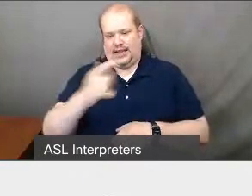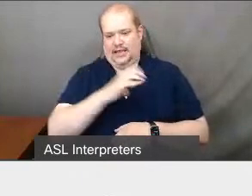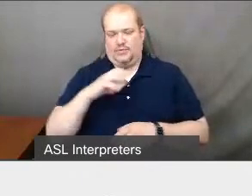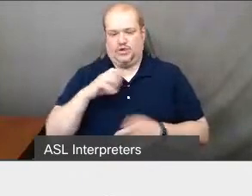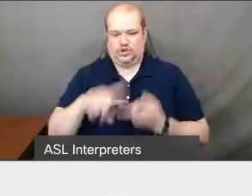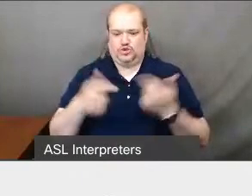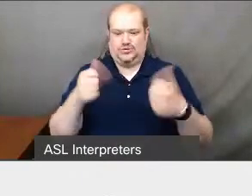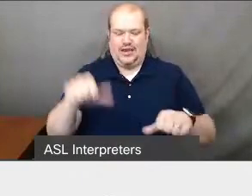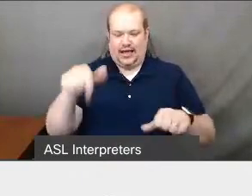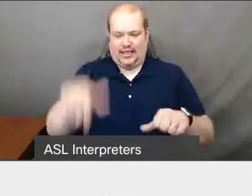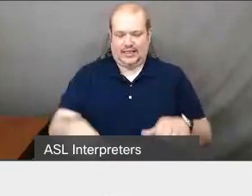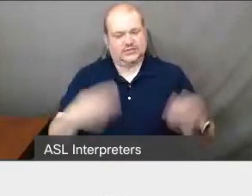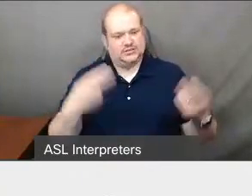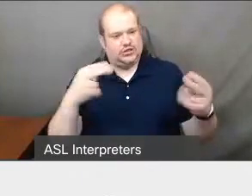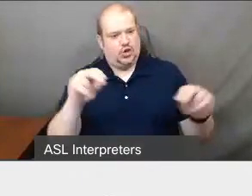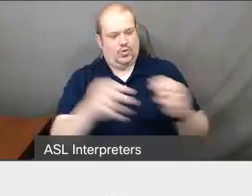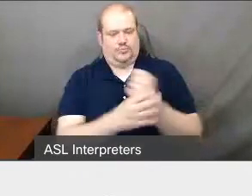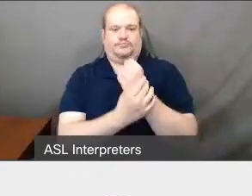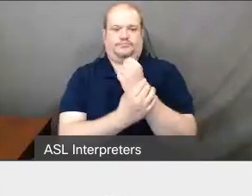No.